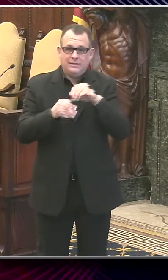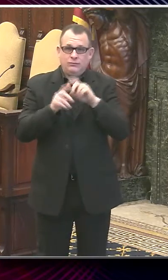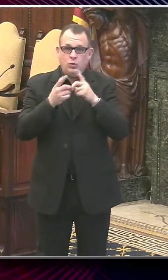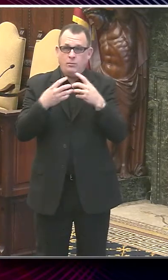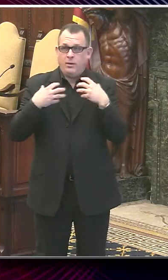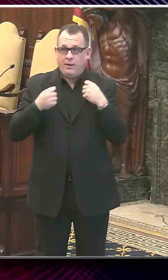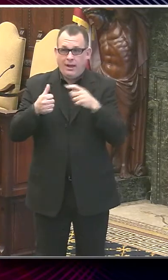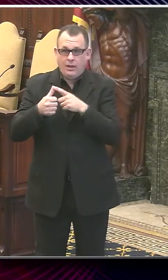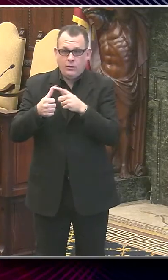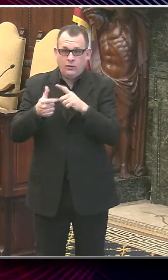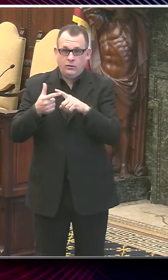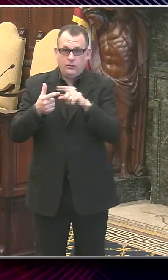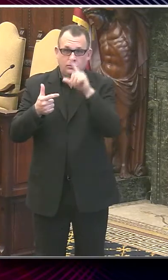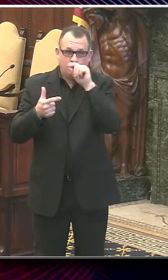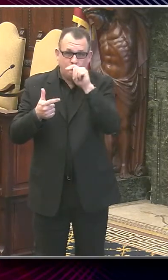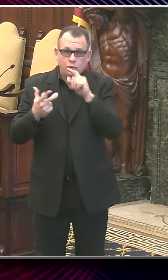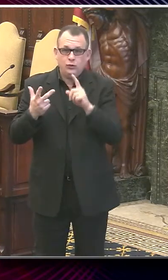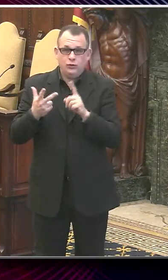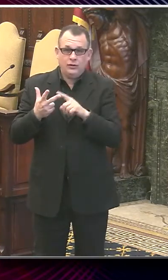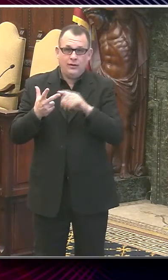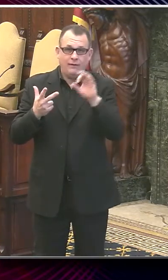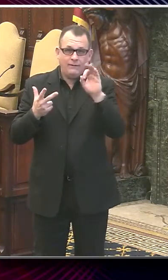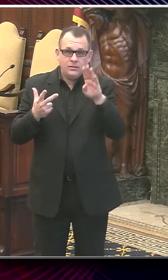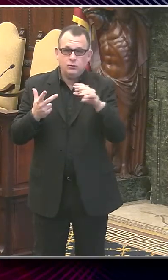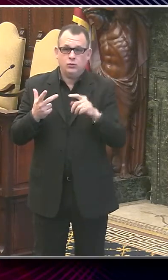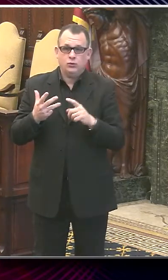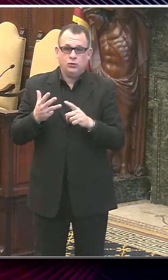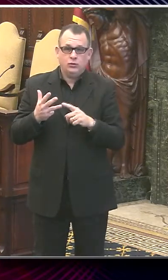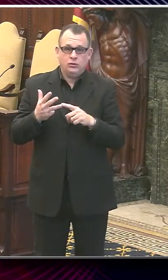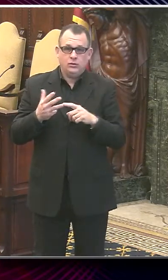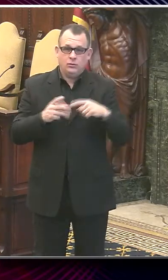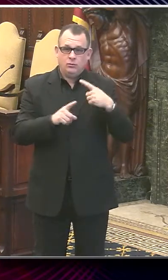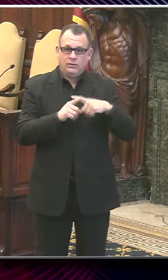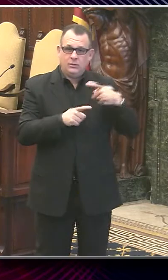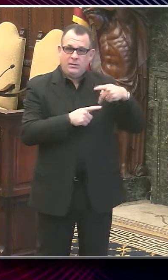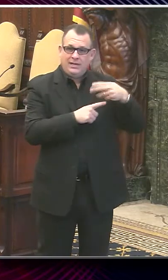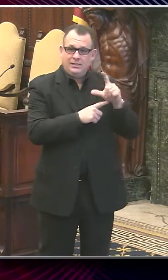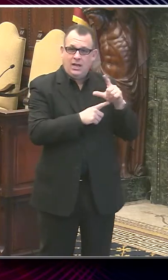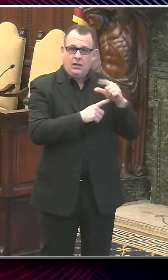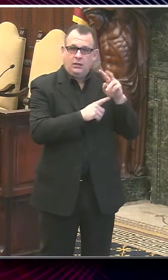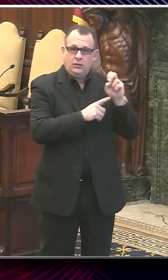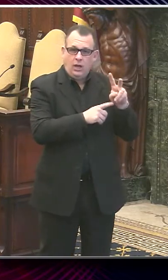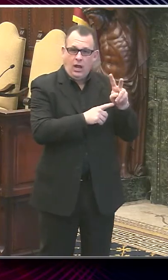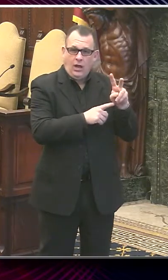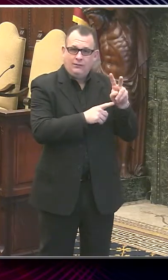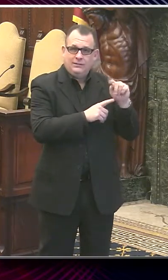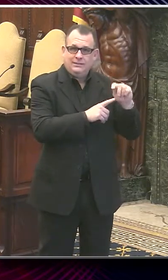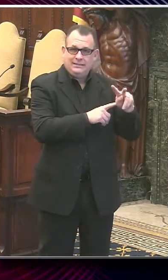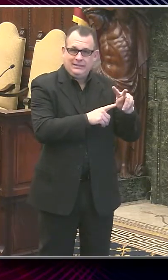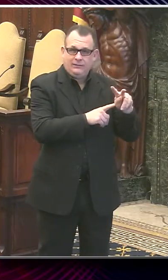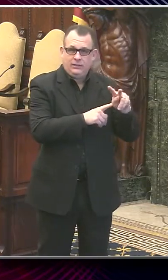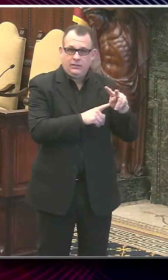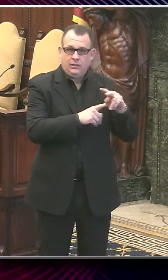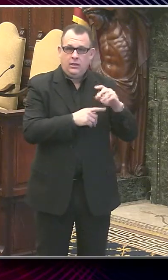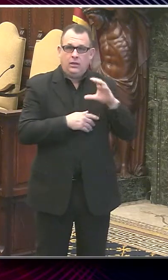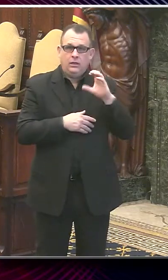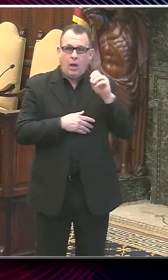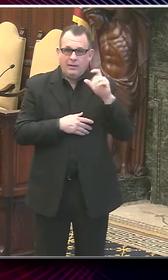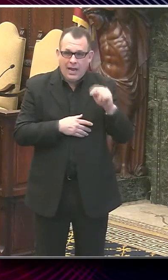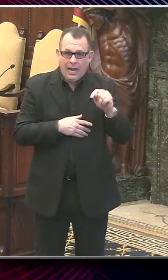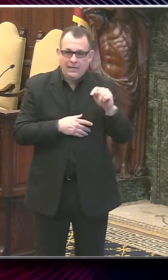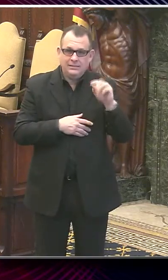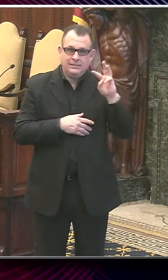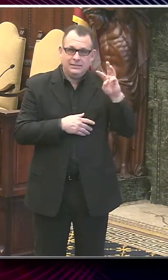Health's Twitter and Facebook accounts, as well as PHL Gov TV on Comcast channels 64